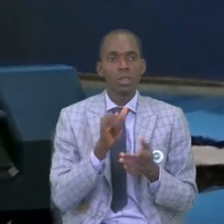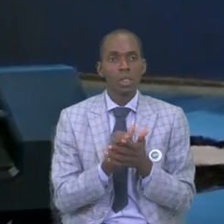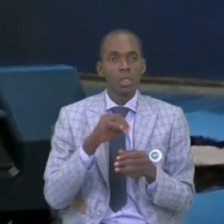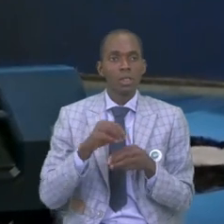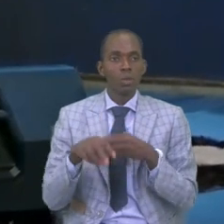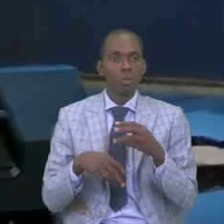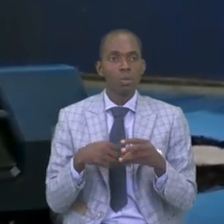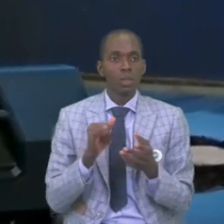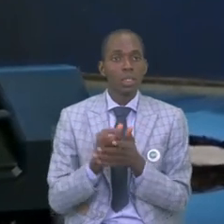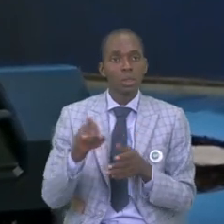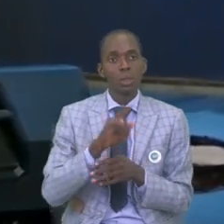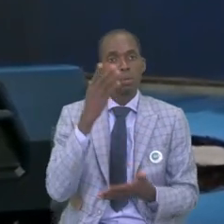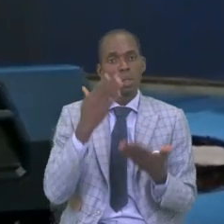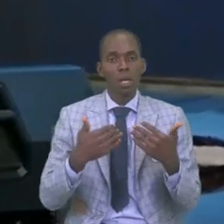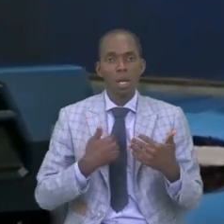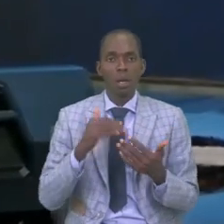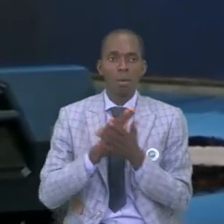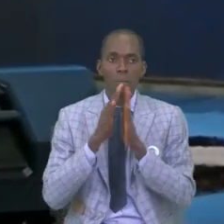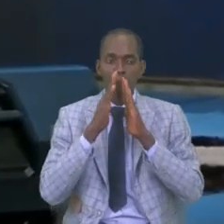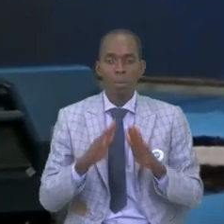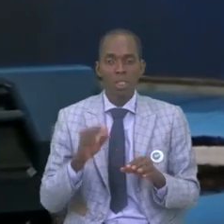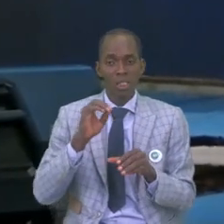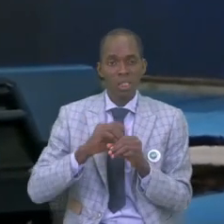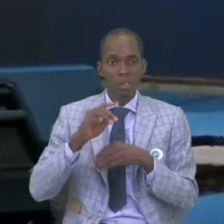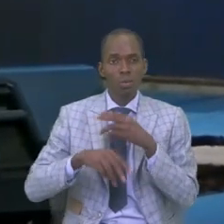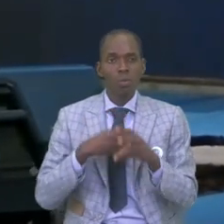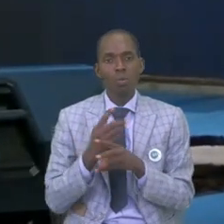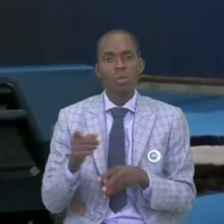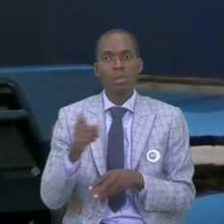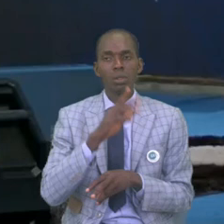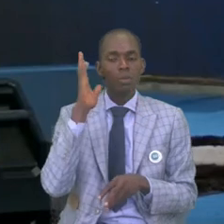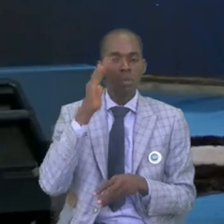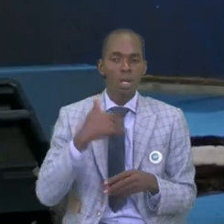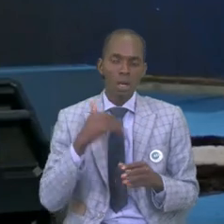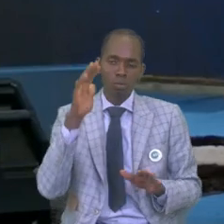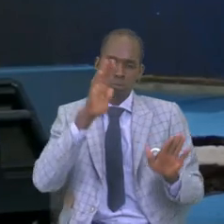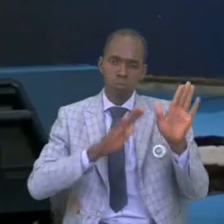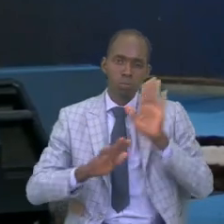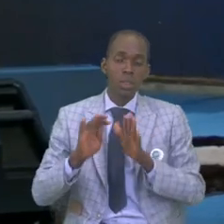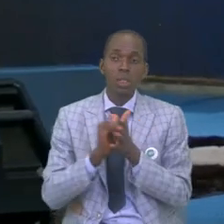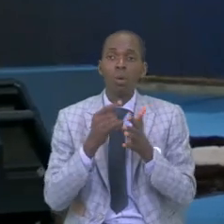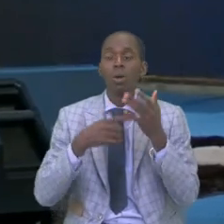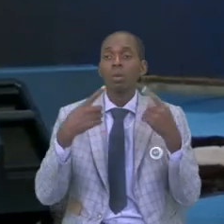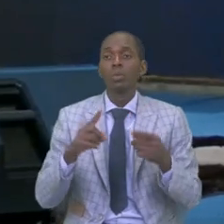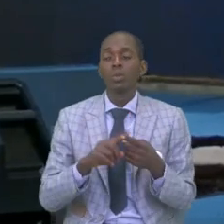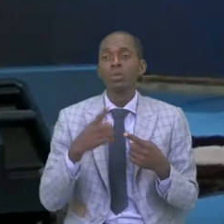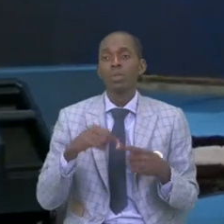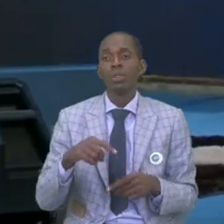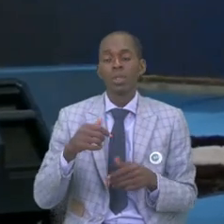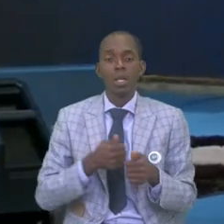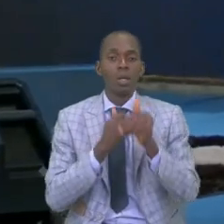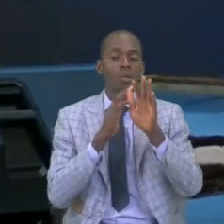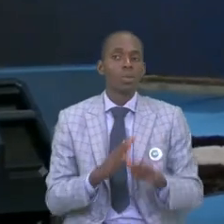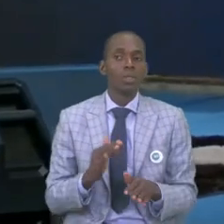shall have tribulation. That's what happened in the Acts of the Apostles. They locked them up, they beat them, and he told them